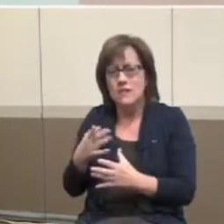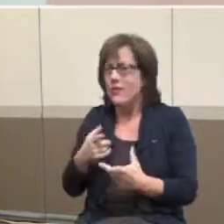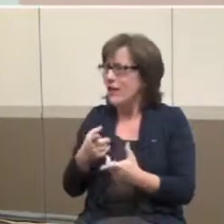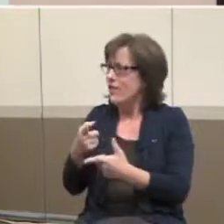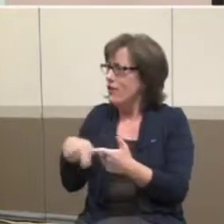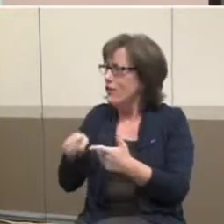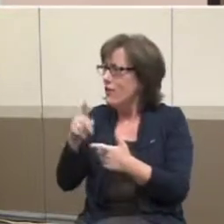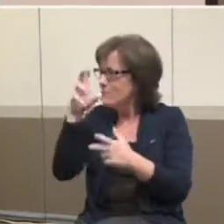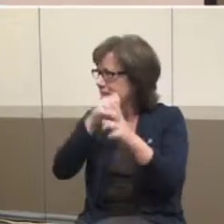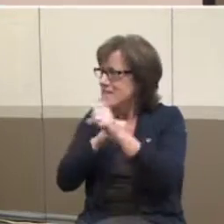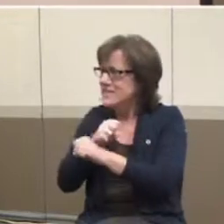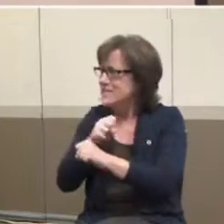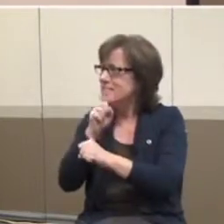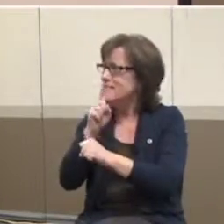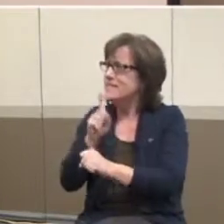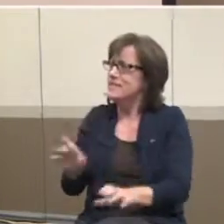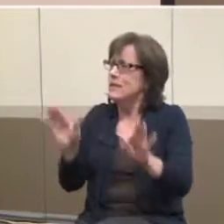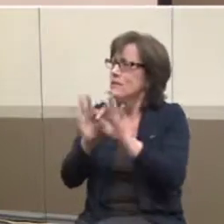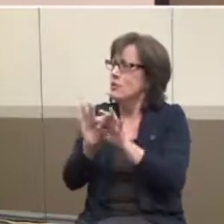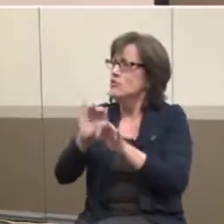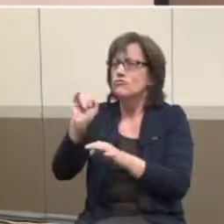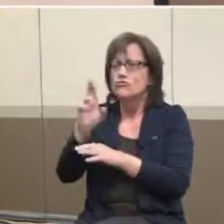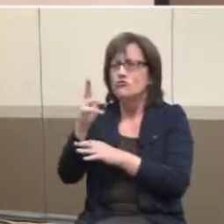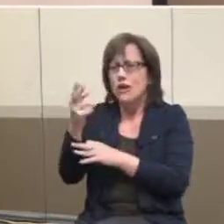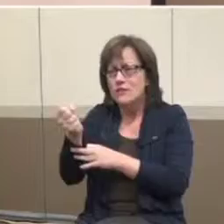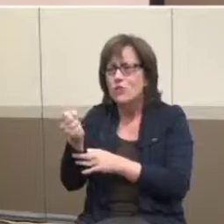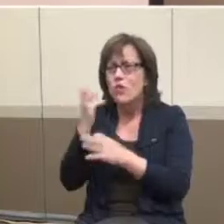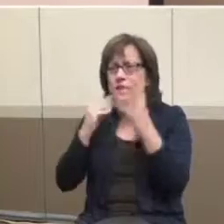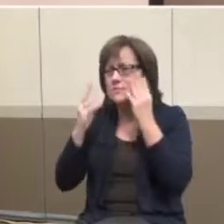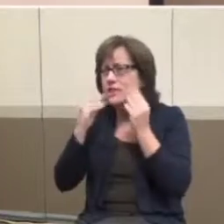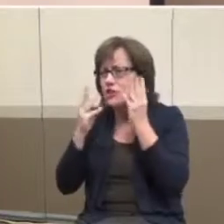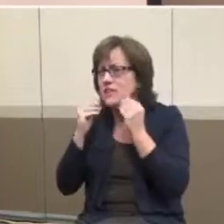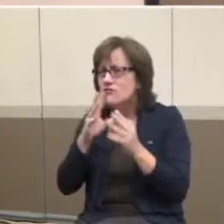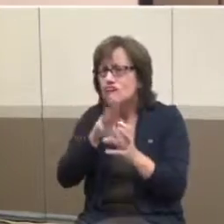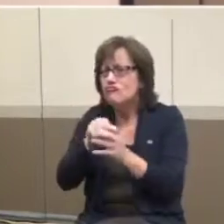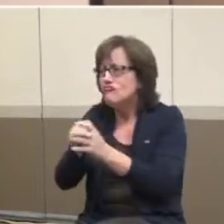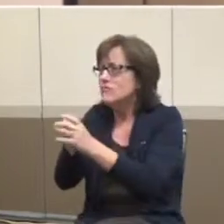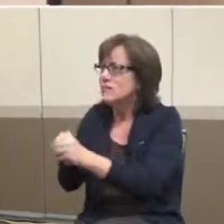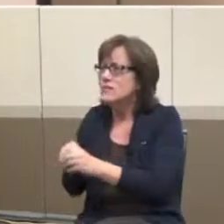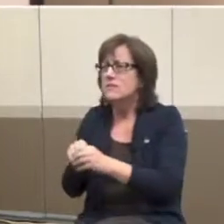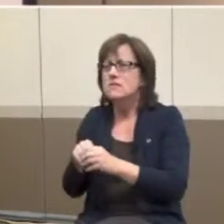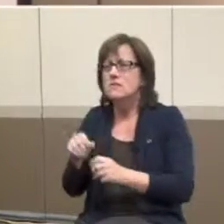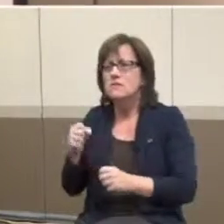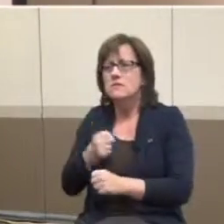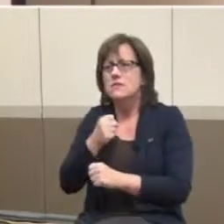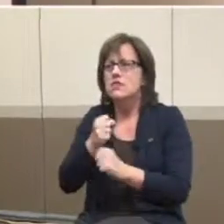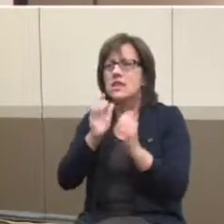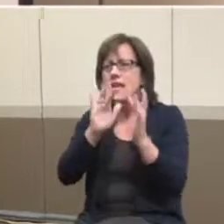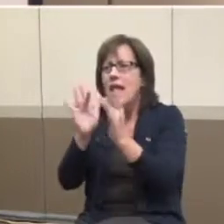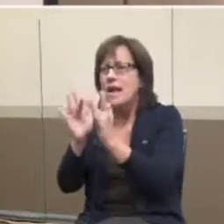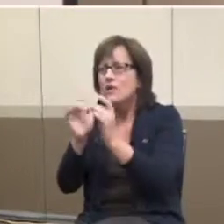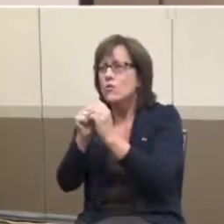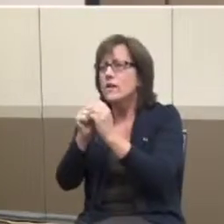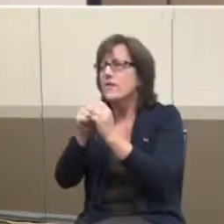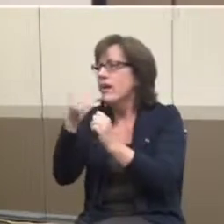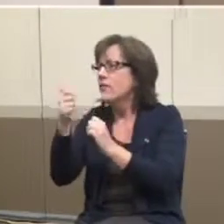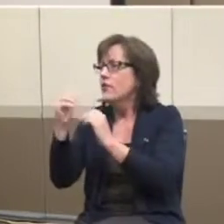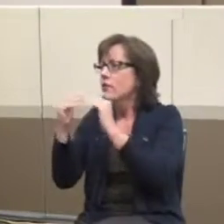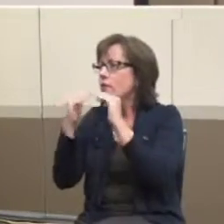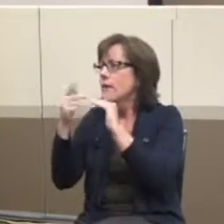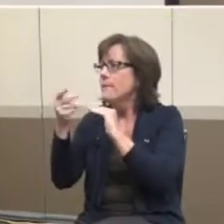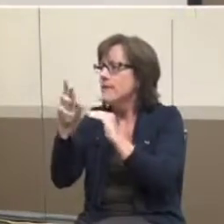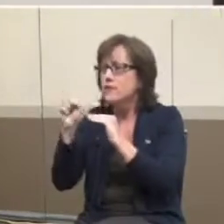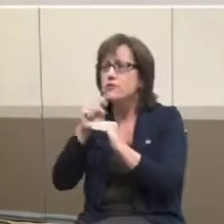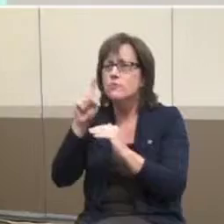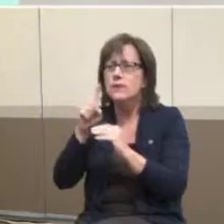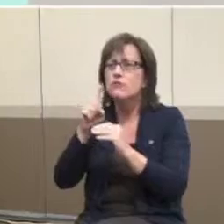on that important junior high school experience of being, starting to connect with peers and be a part of what's going on in